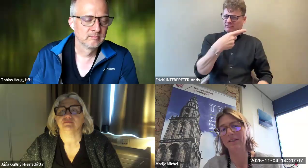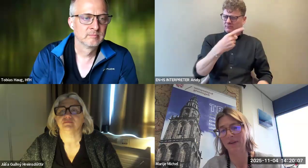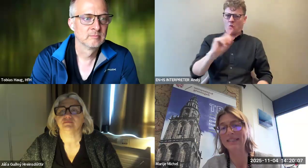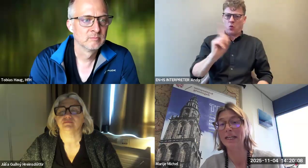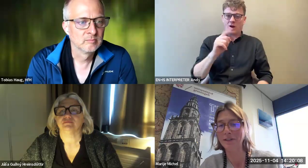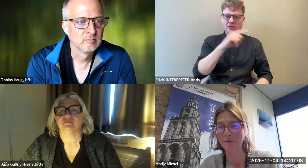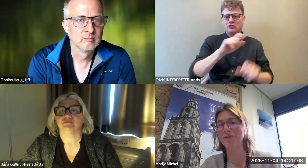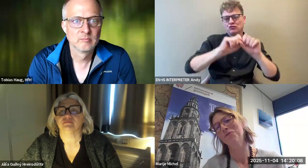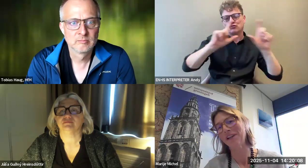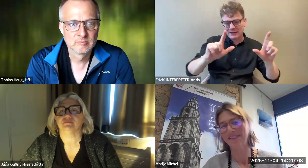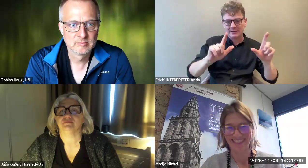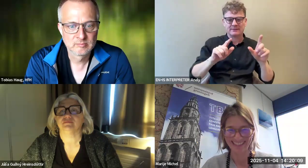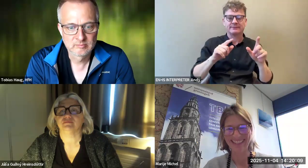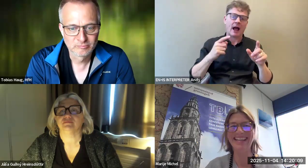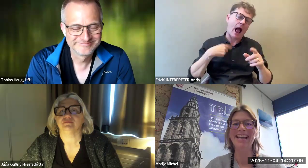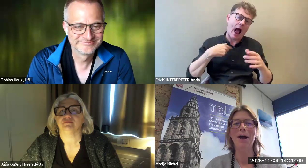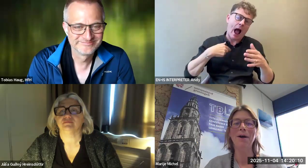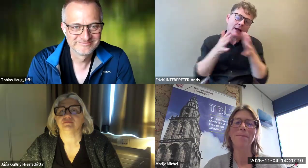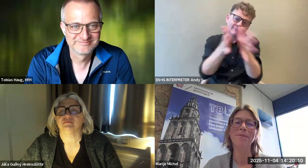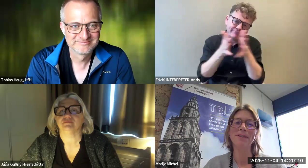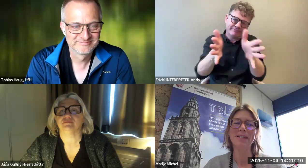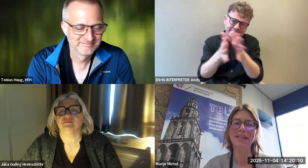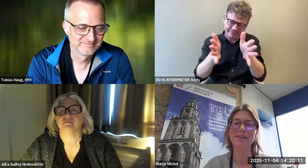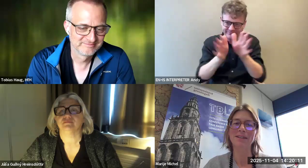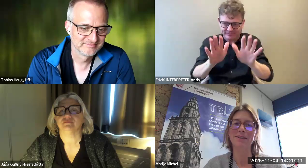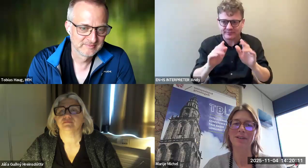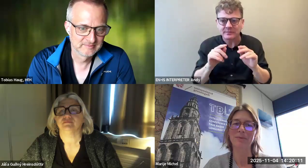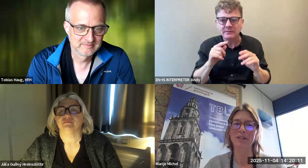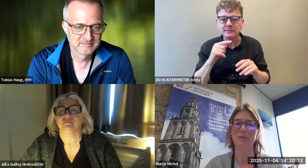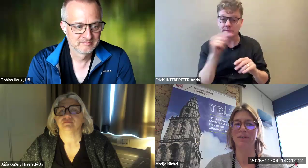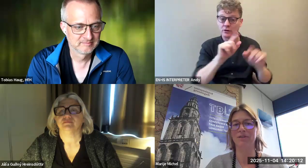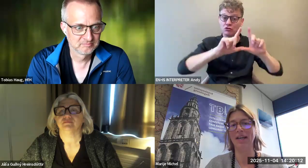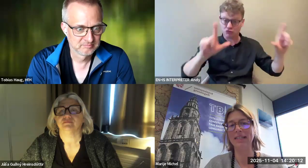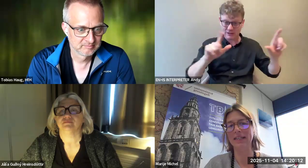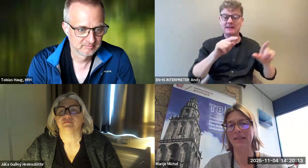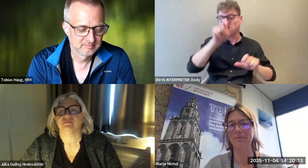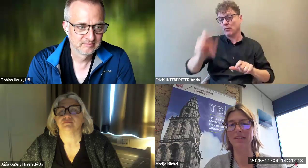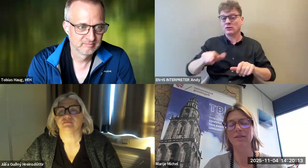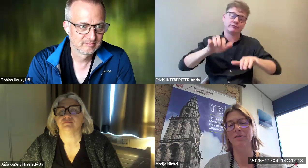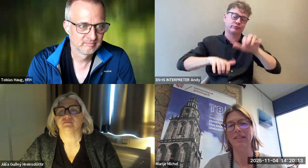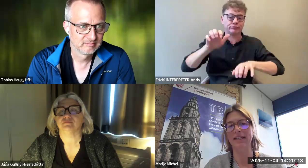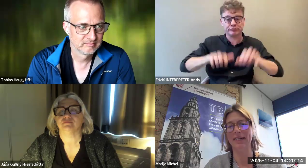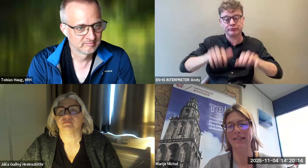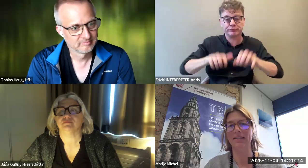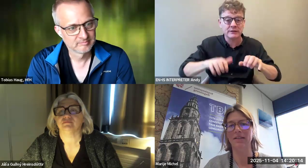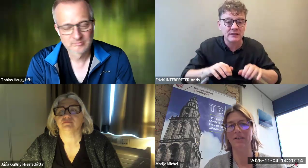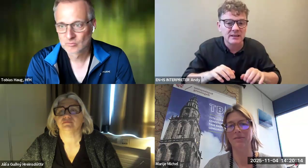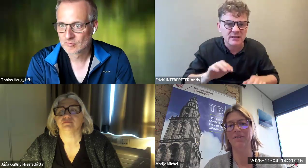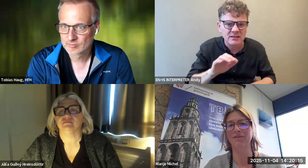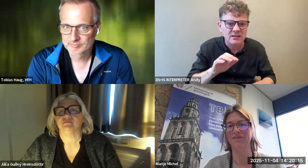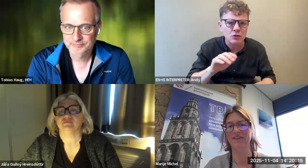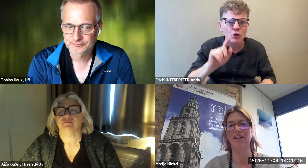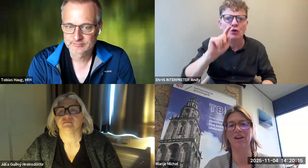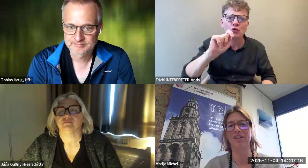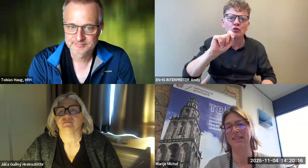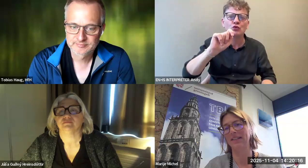a screen. So I tell you what you could have seen. You see here a screen where someone is writing in the middle. So this text that starts